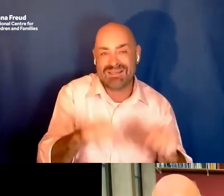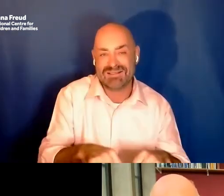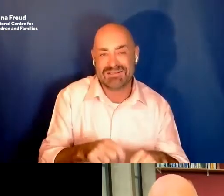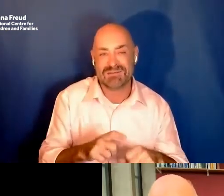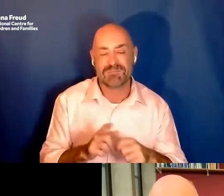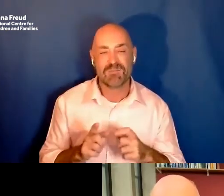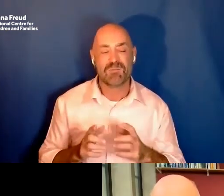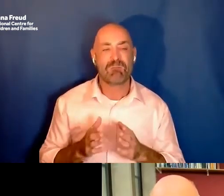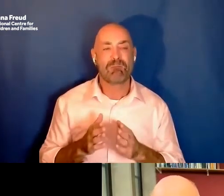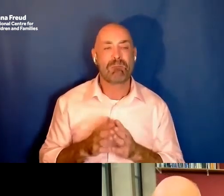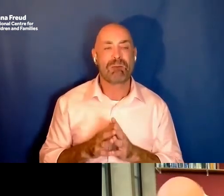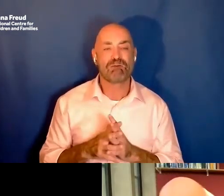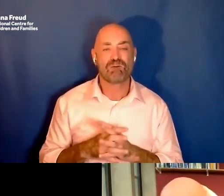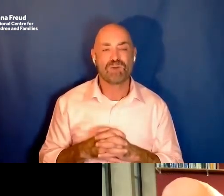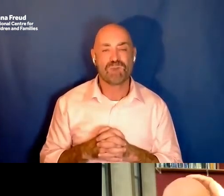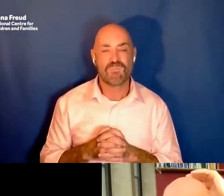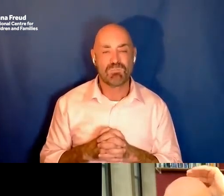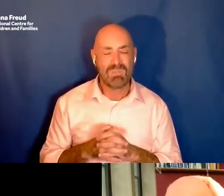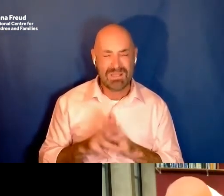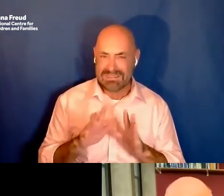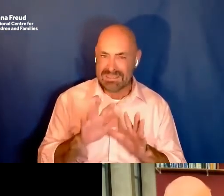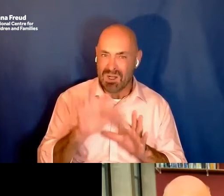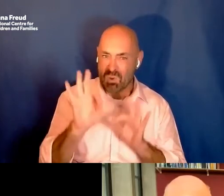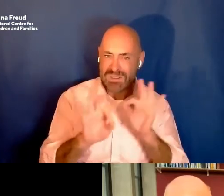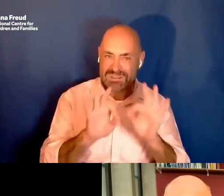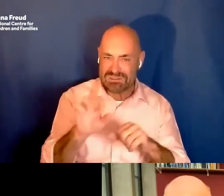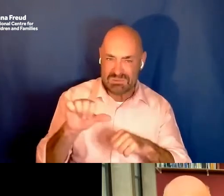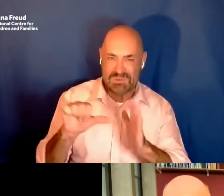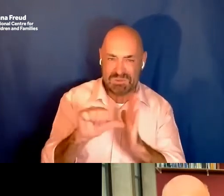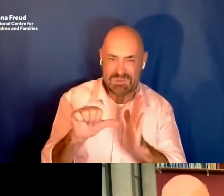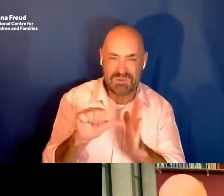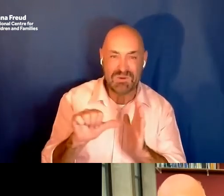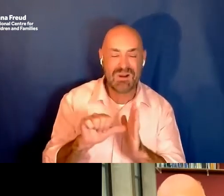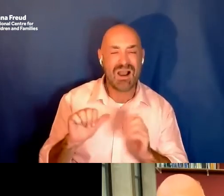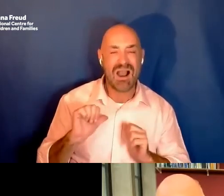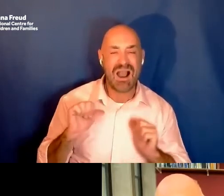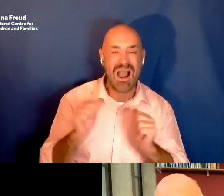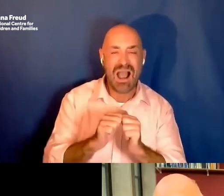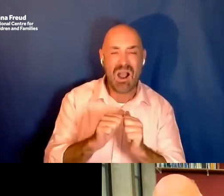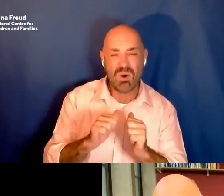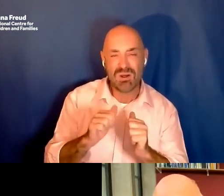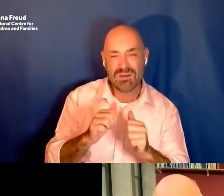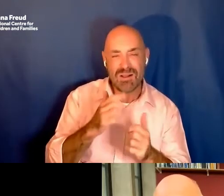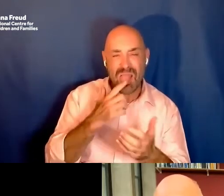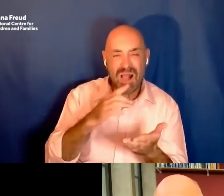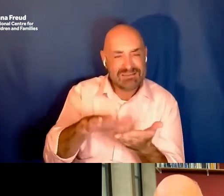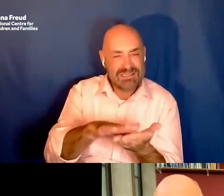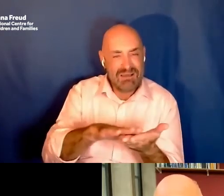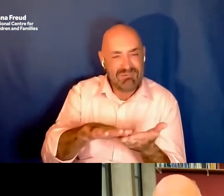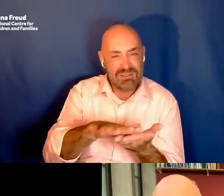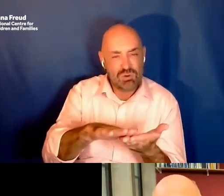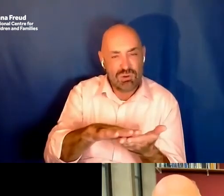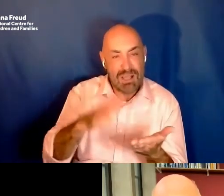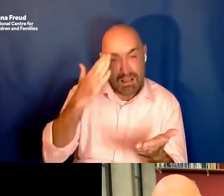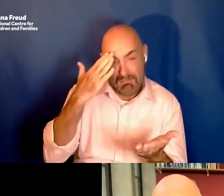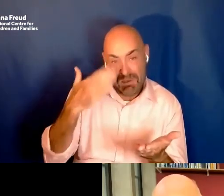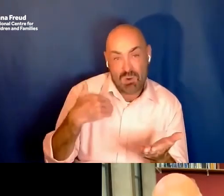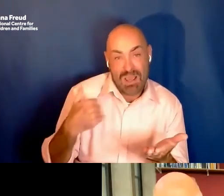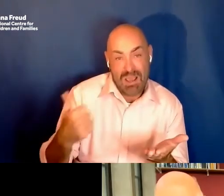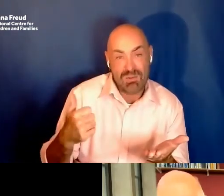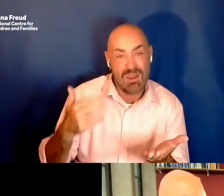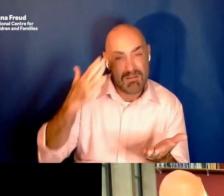think, really quite challenging. Should our definition of mental health and mental well-being